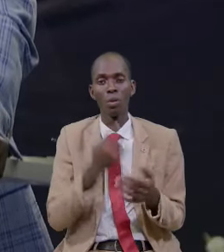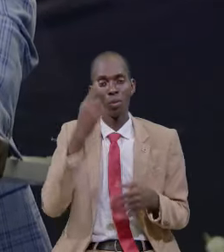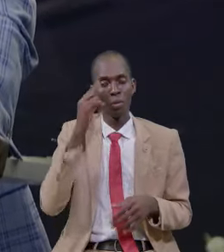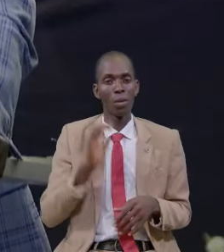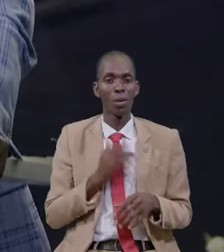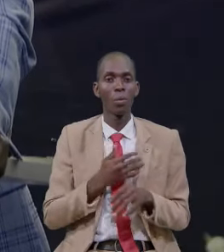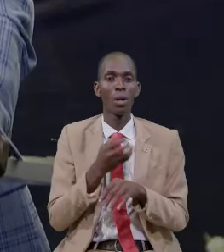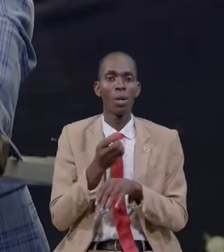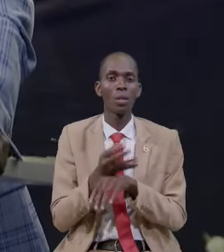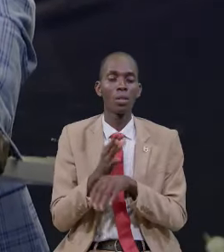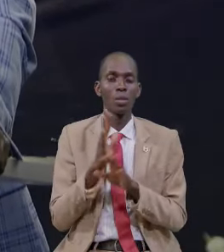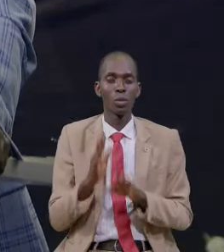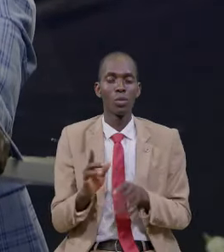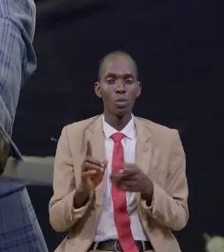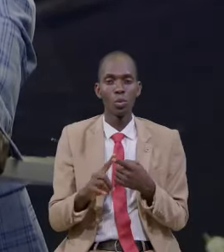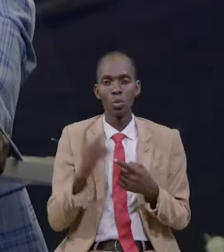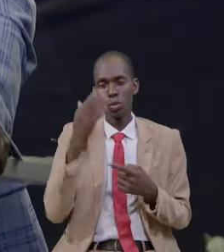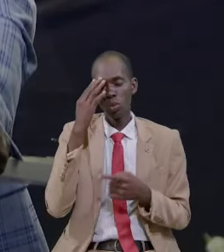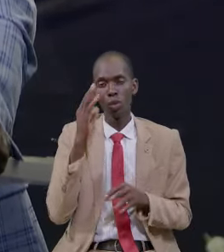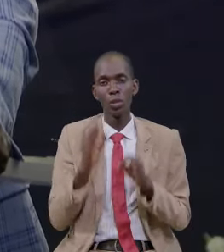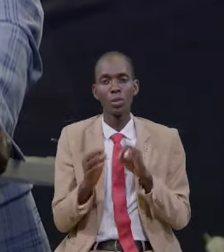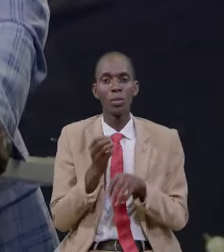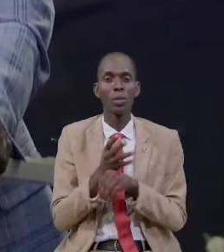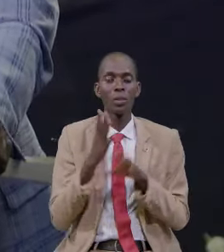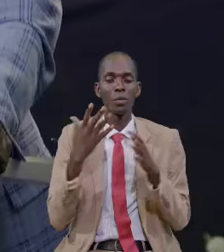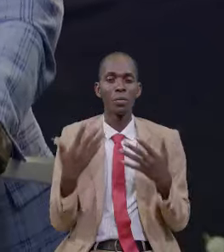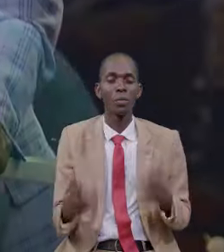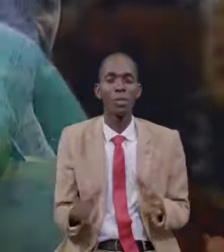let me know if you are true with